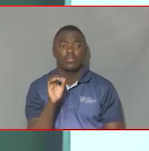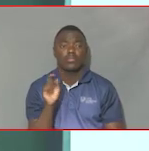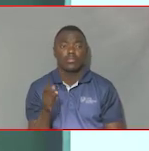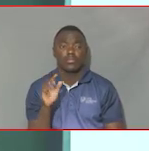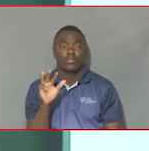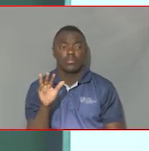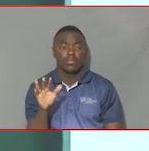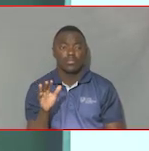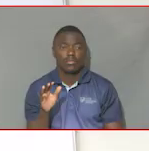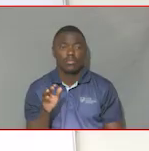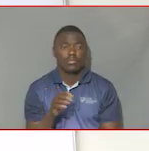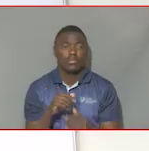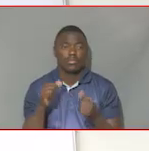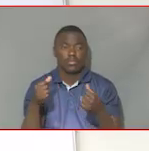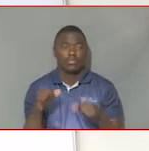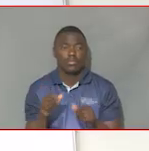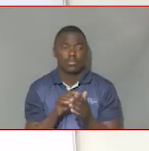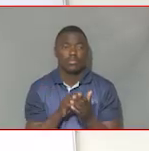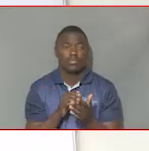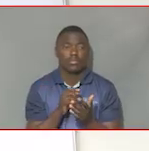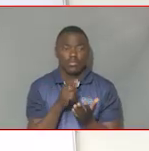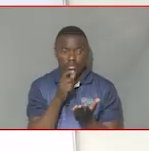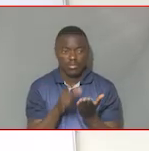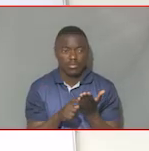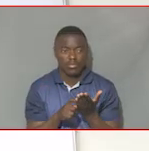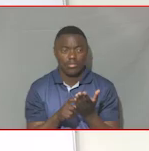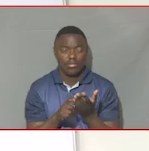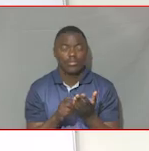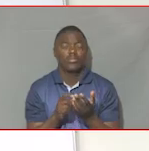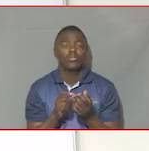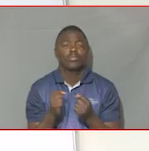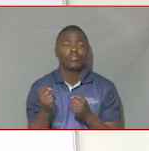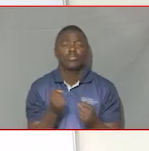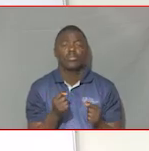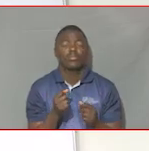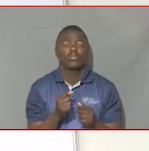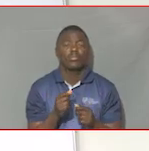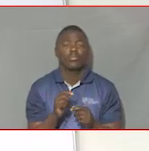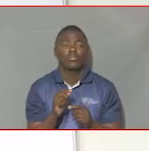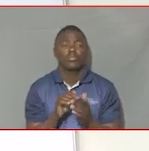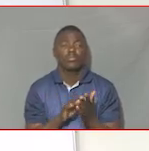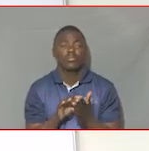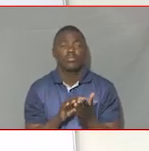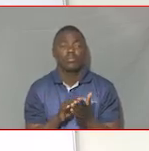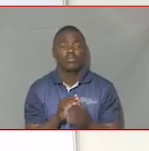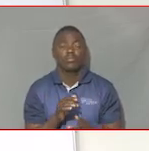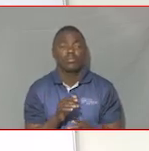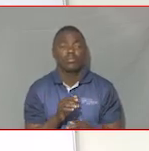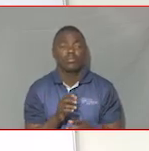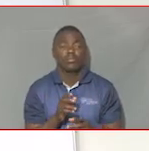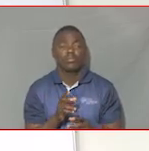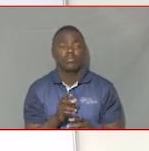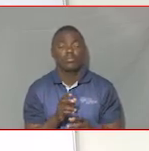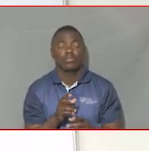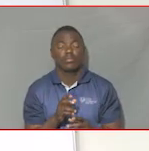Right, the next question. Comment on the strength of the correlation between mathematics and physical science. Now I said, when